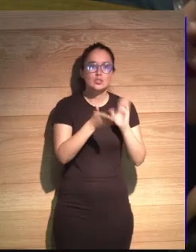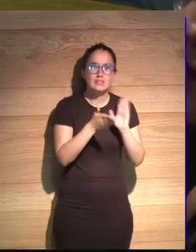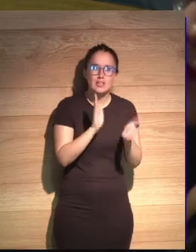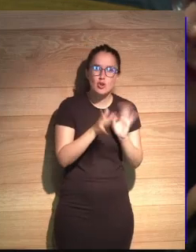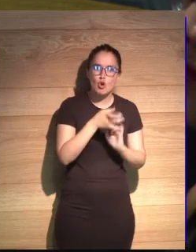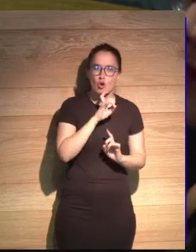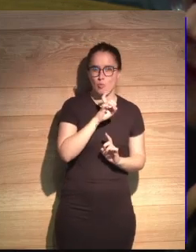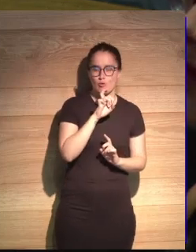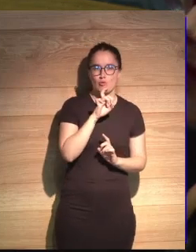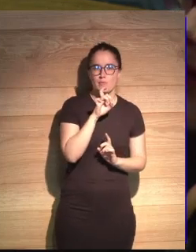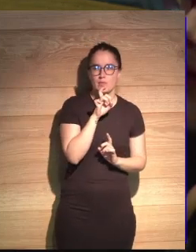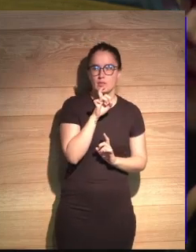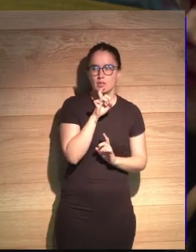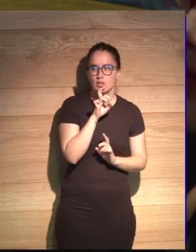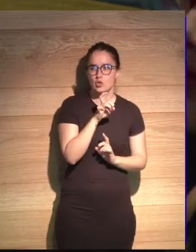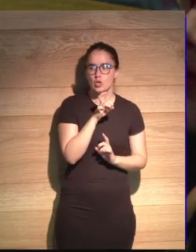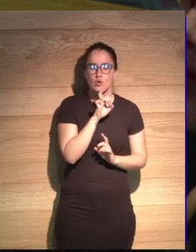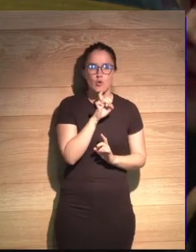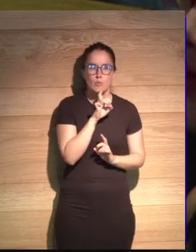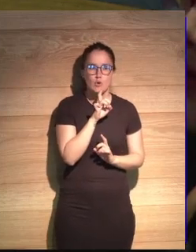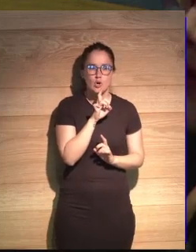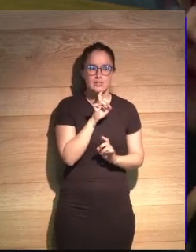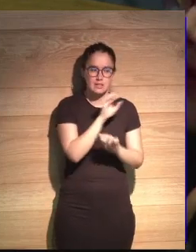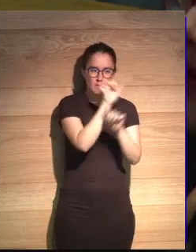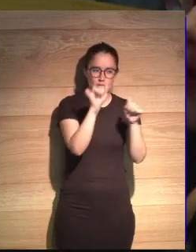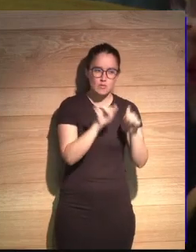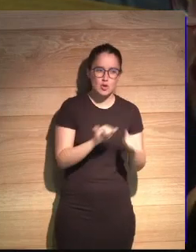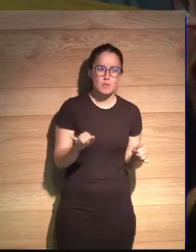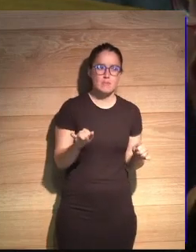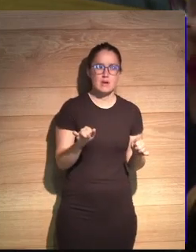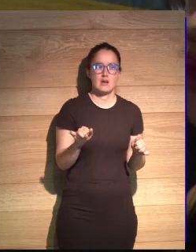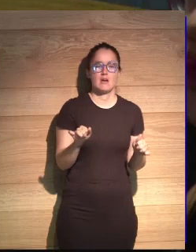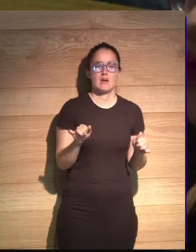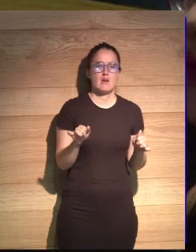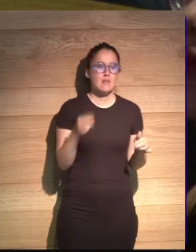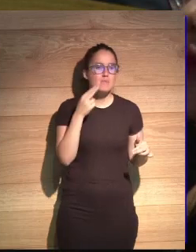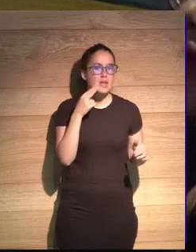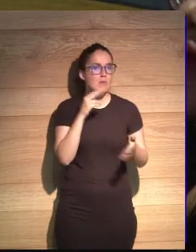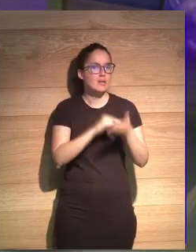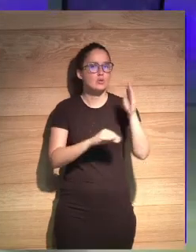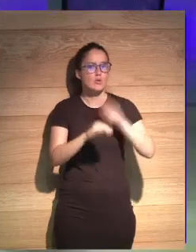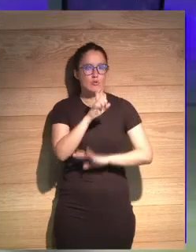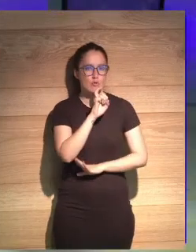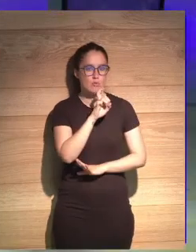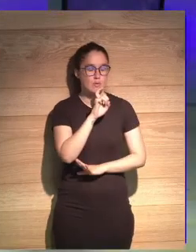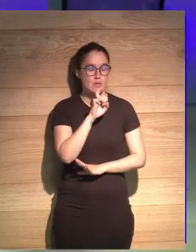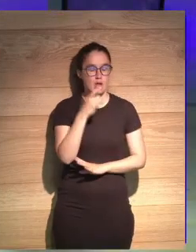distortion? How can you handle that? How would you keep this exposure